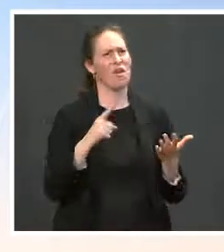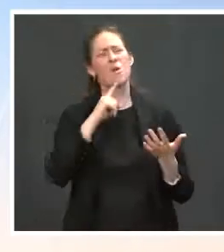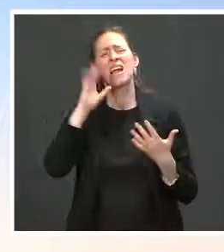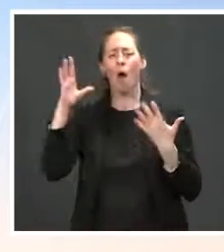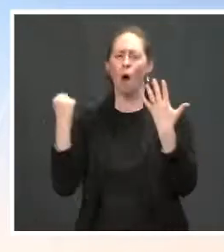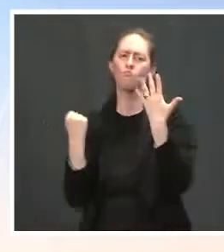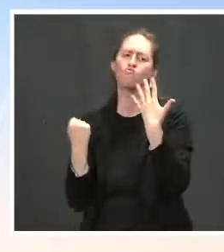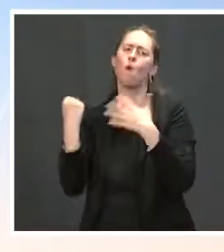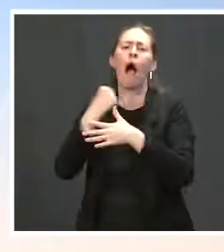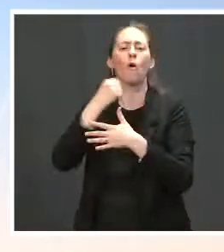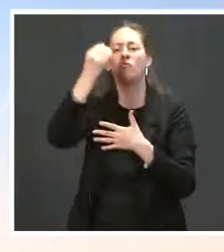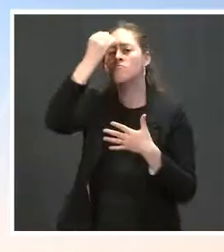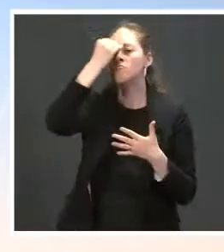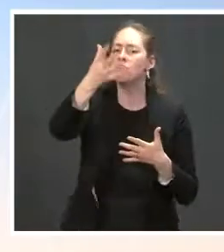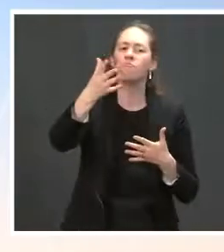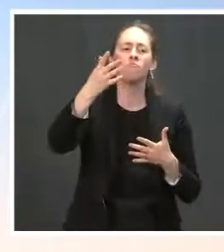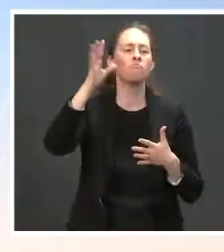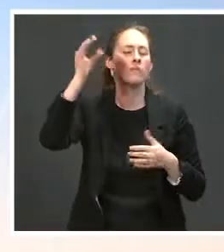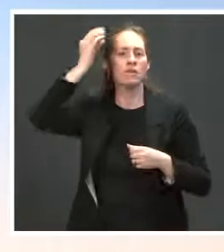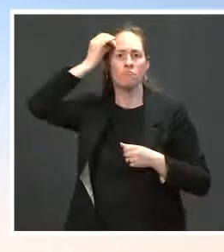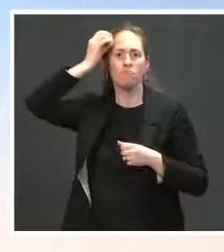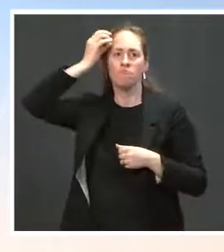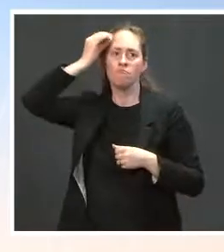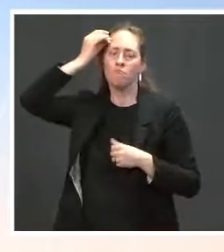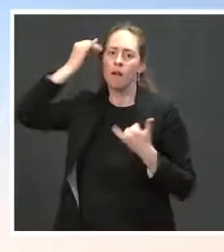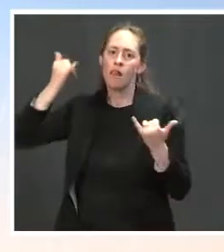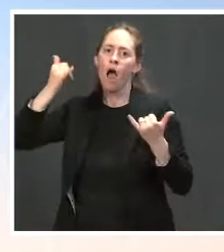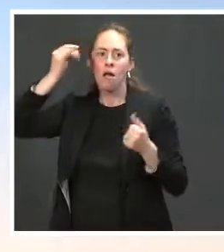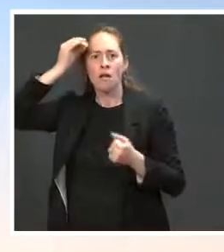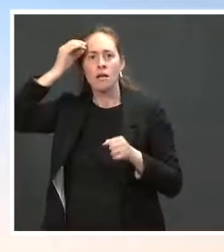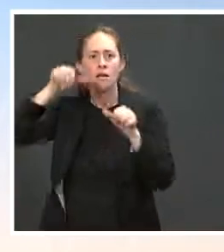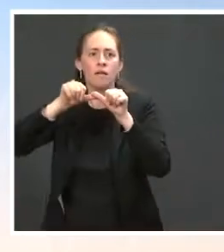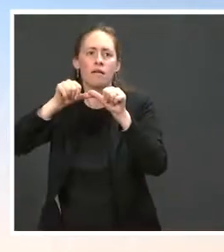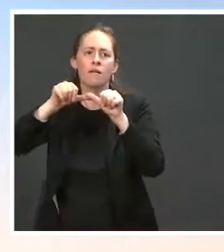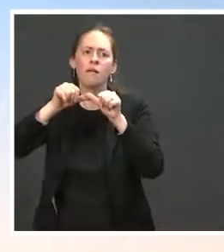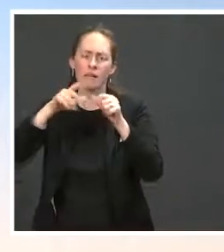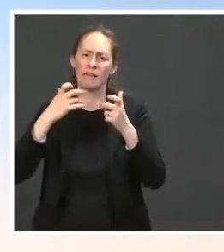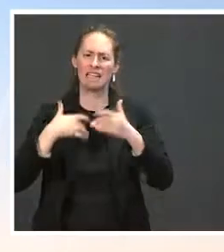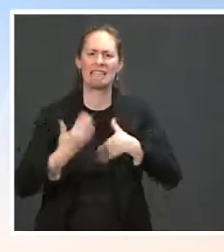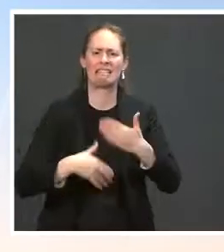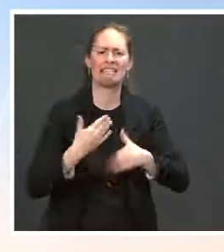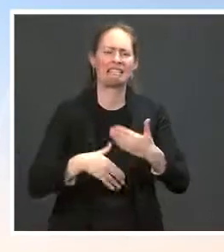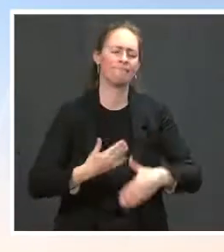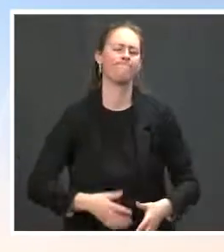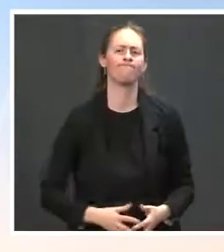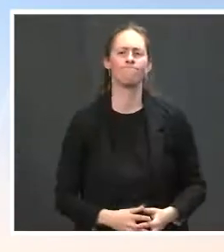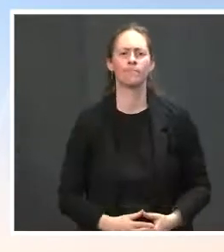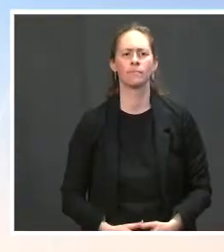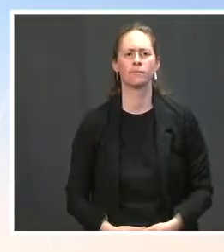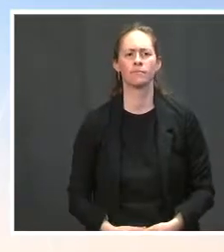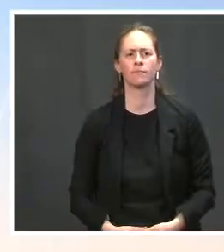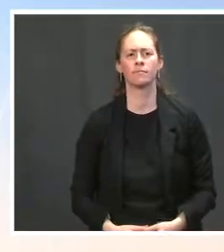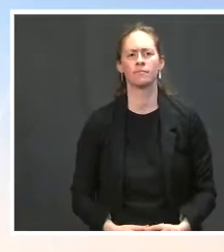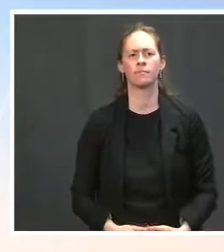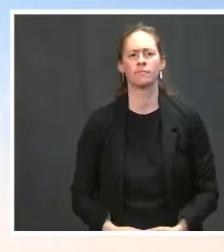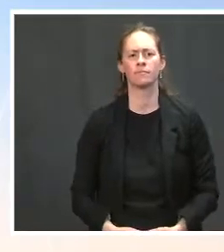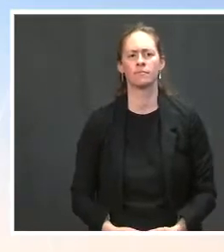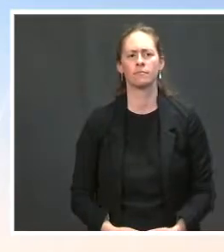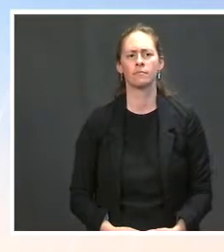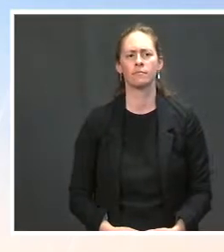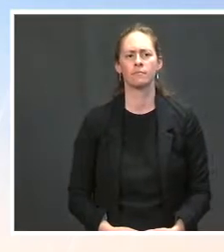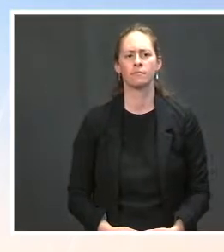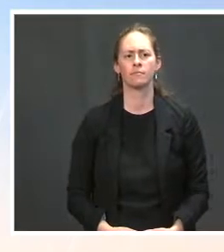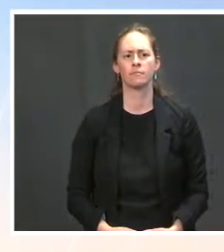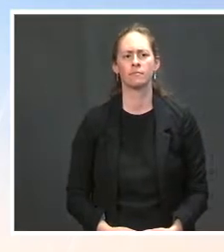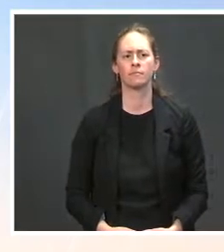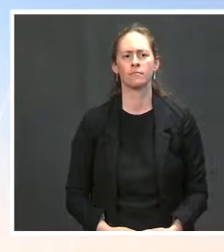and he feels this is a moment where there should be momentum for action. One on Putin, who today did have some aggressive language for Western nations that would,